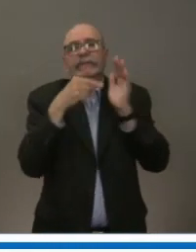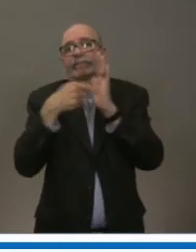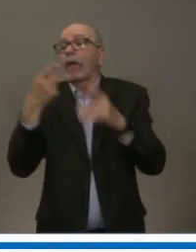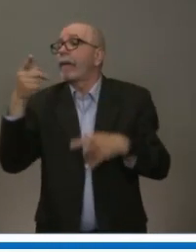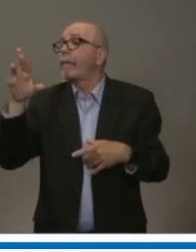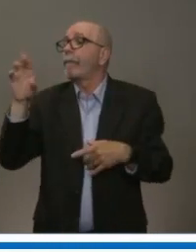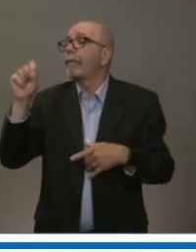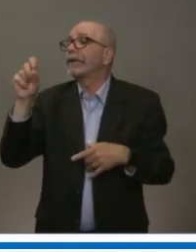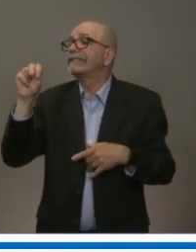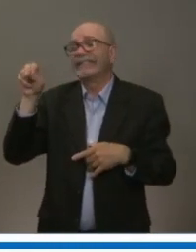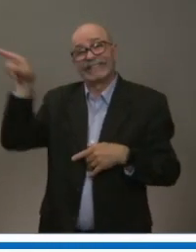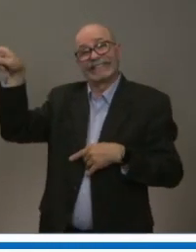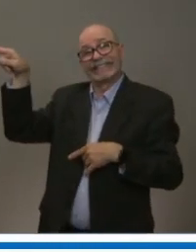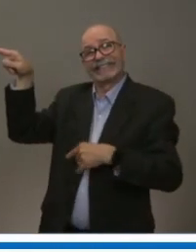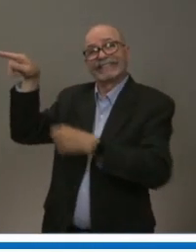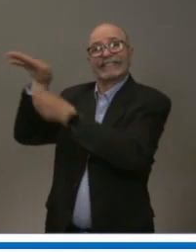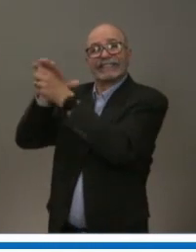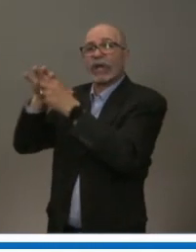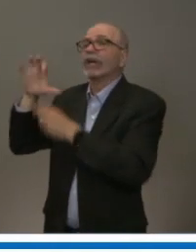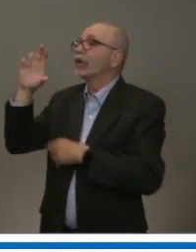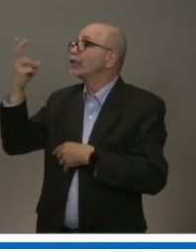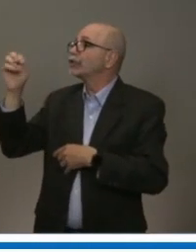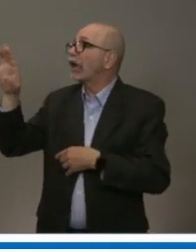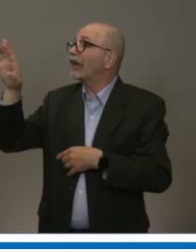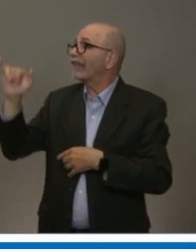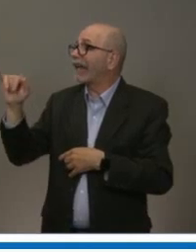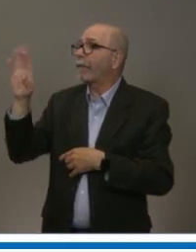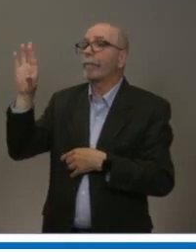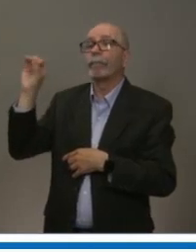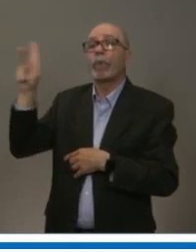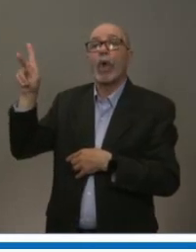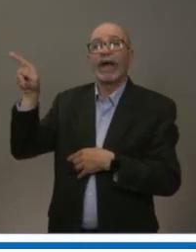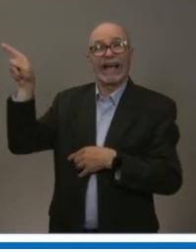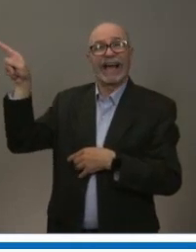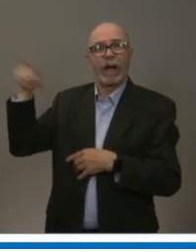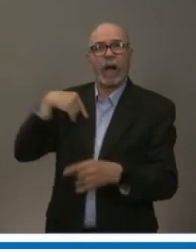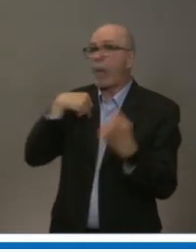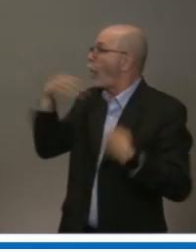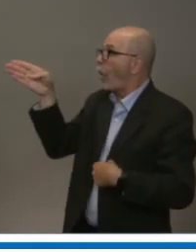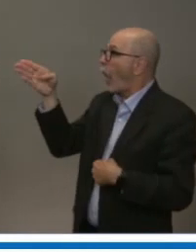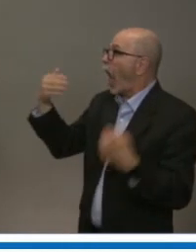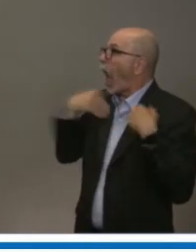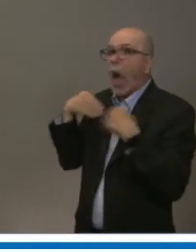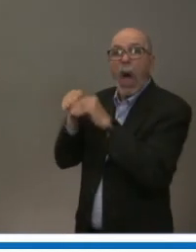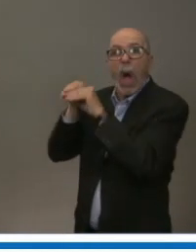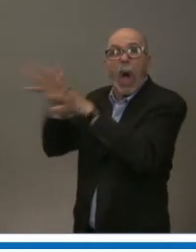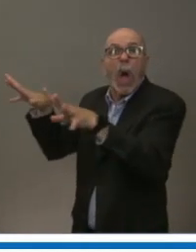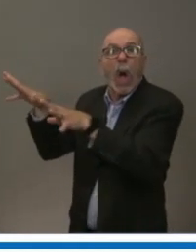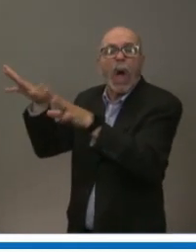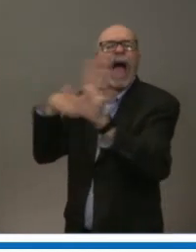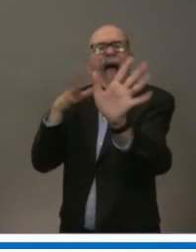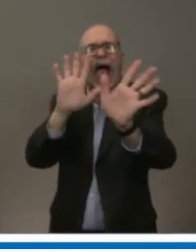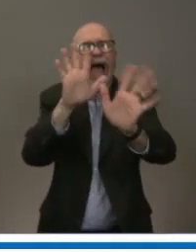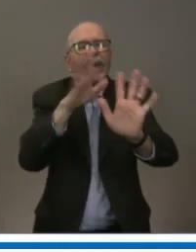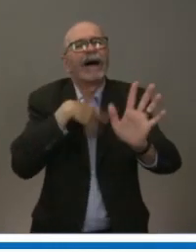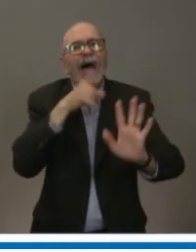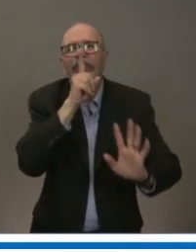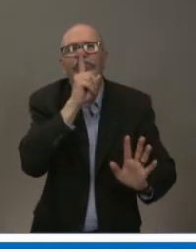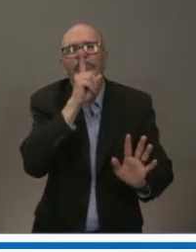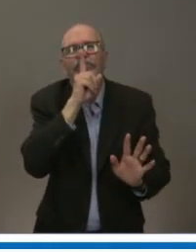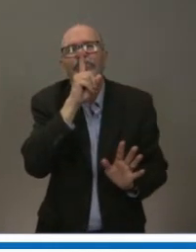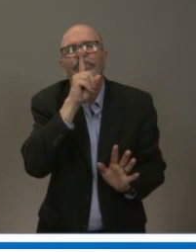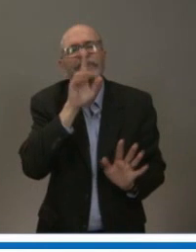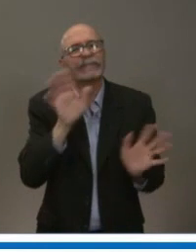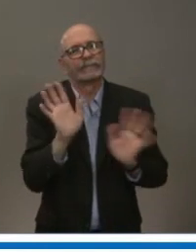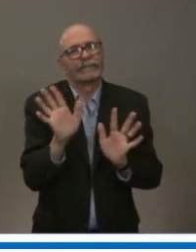And that's not a reflection on those communities. It's just an honest, truthful reflection of where there is active disease within a part of our